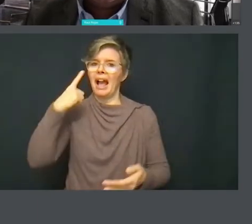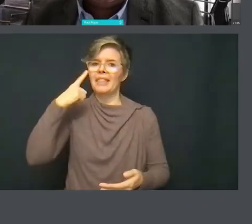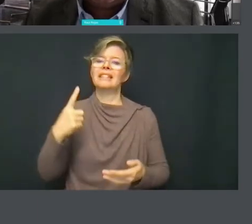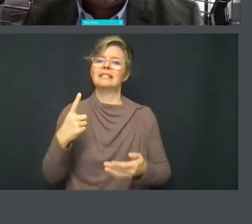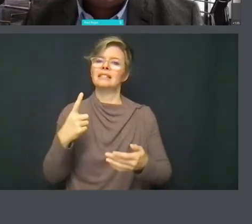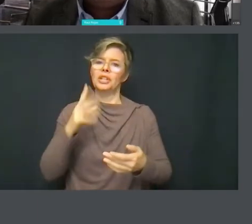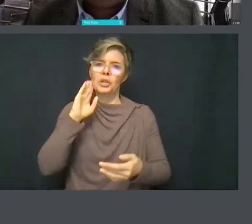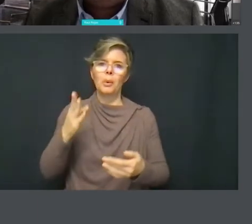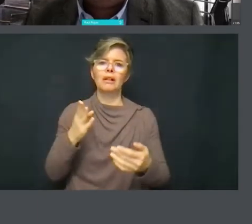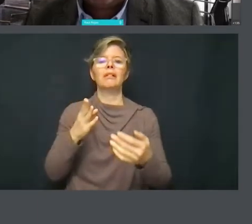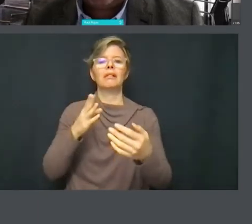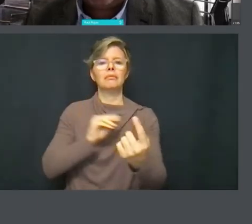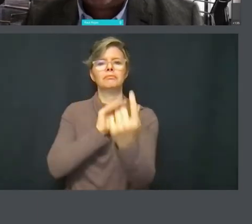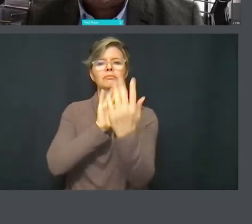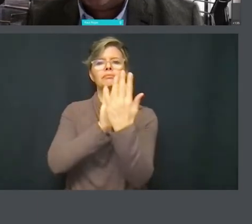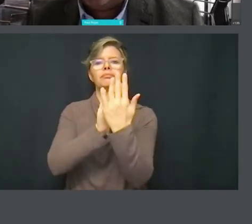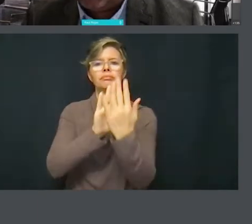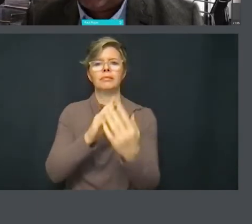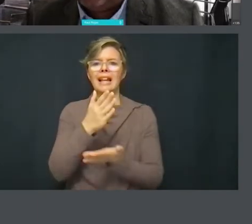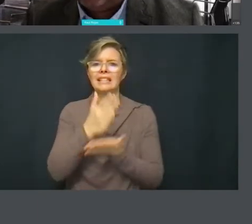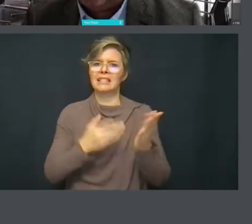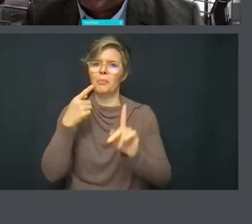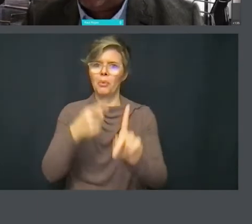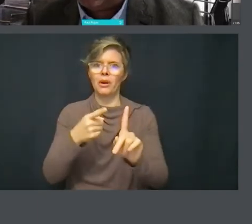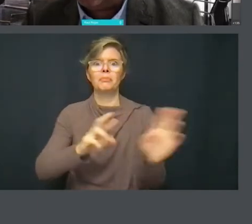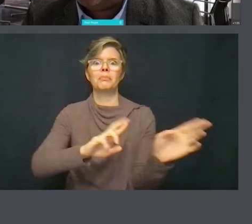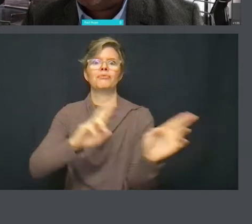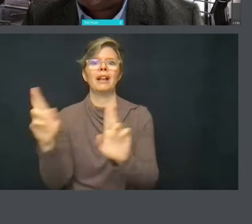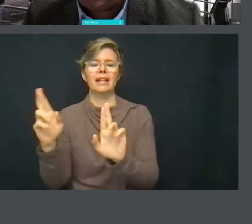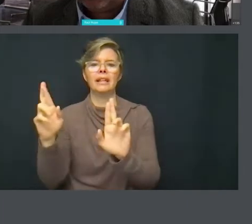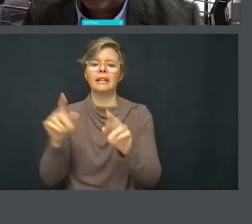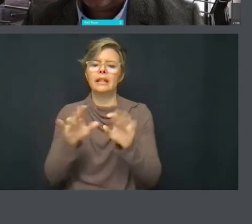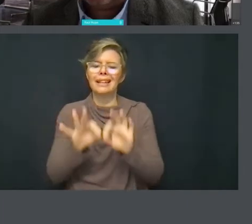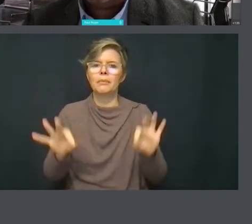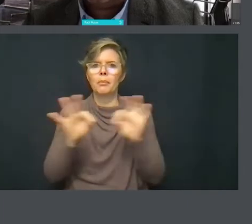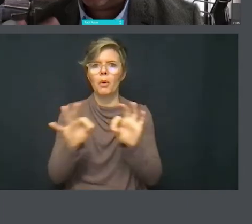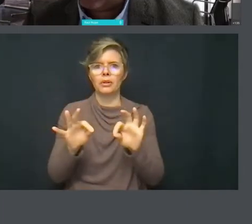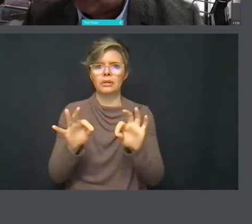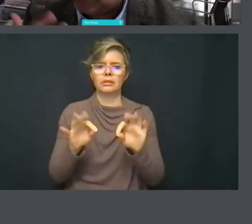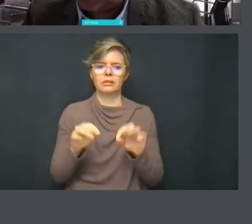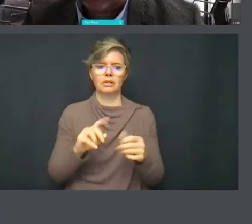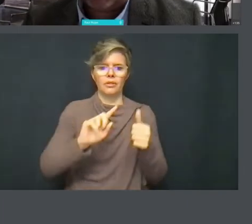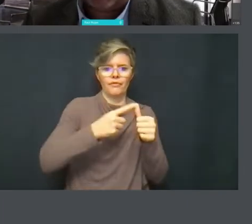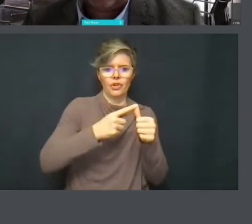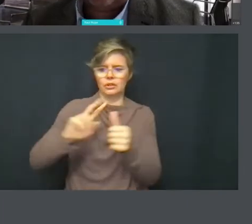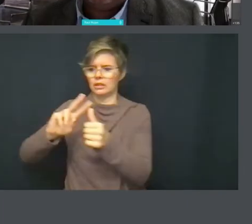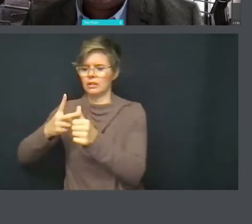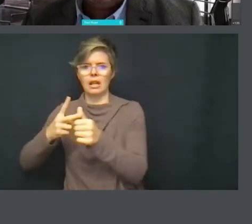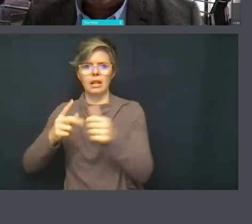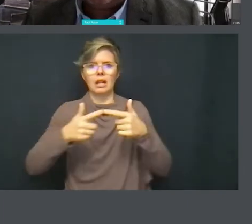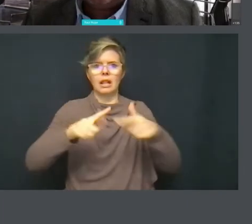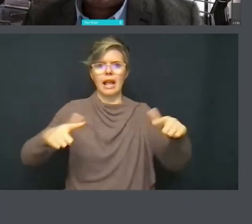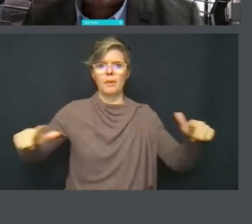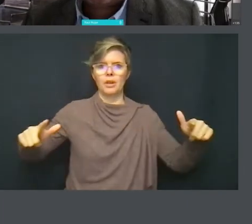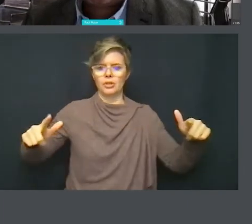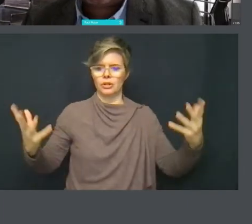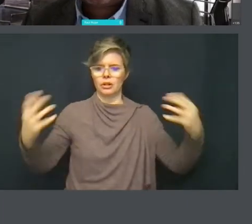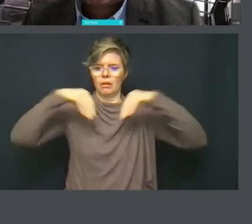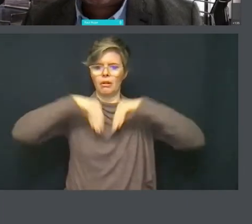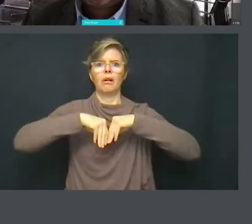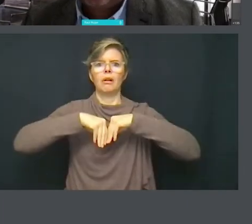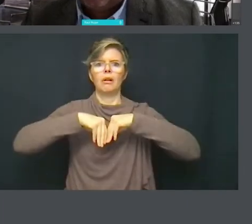it. And because of that, you do want to consider both languages when you make clinical decisions, and we'll talk more about that today.